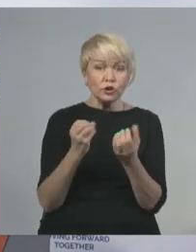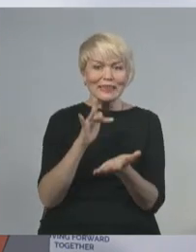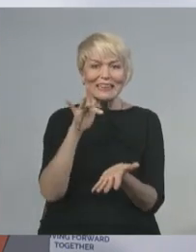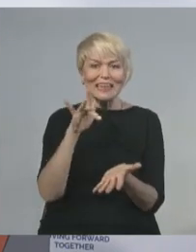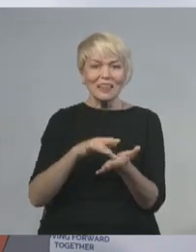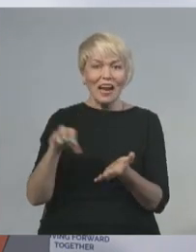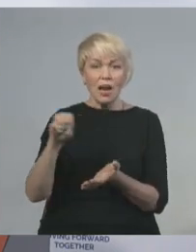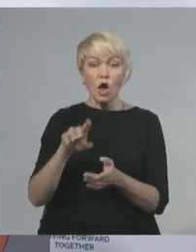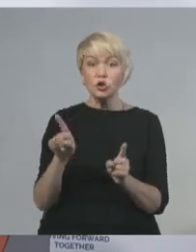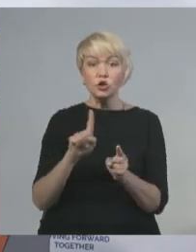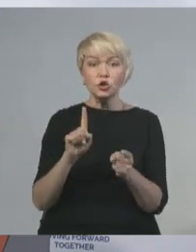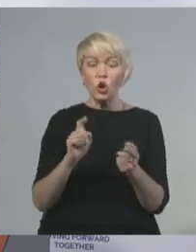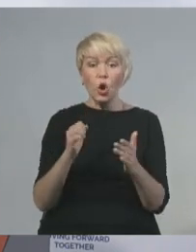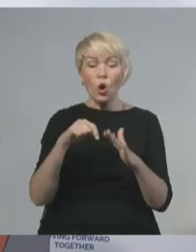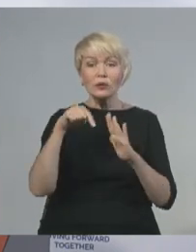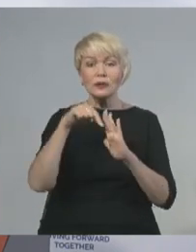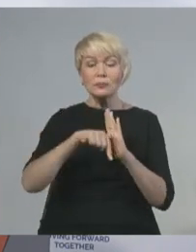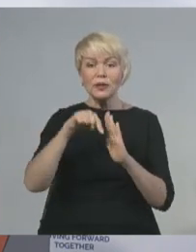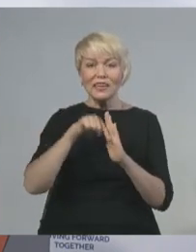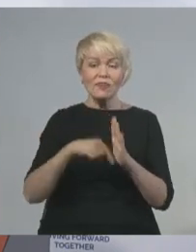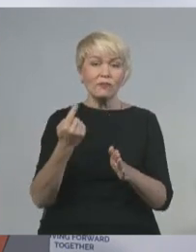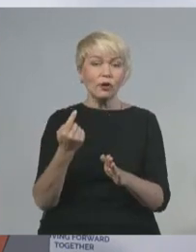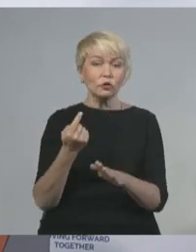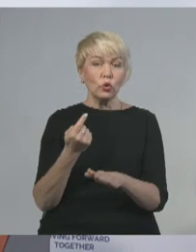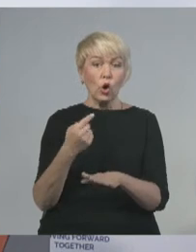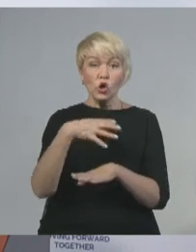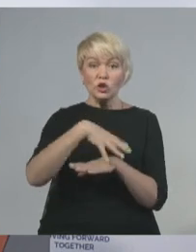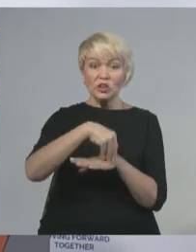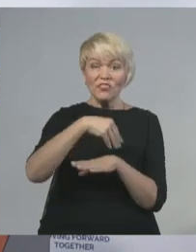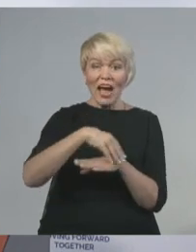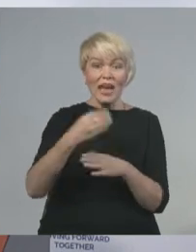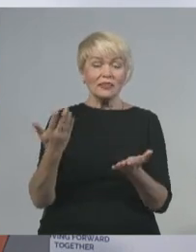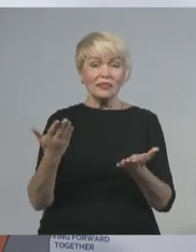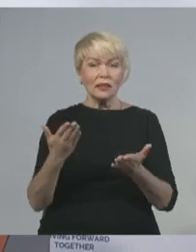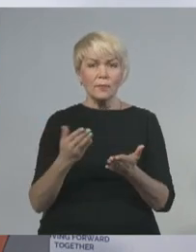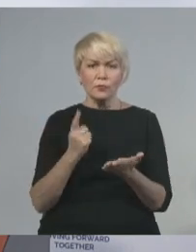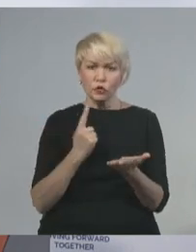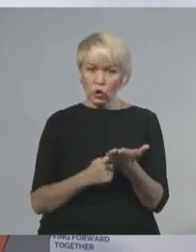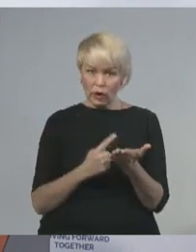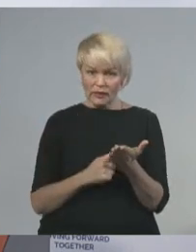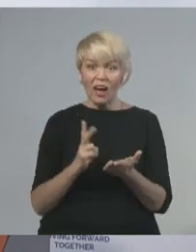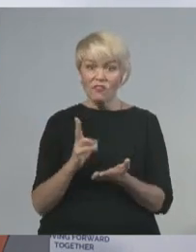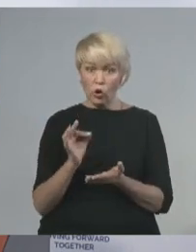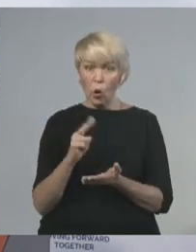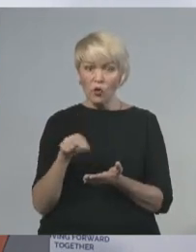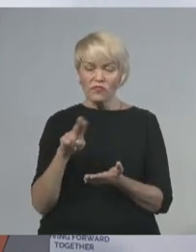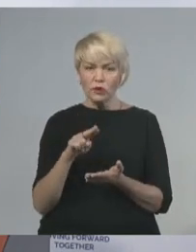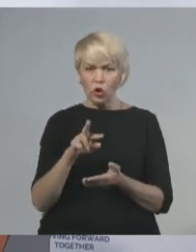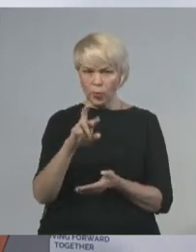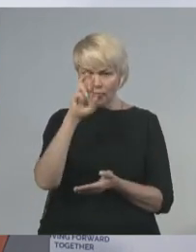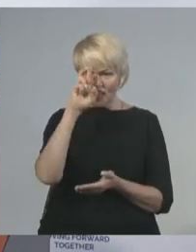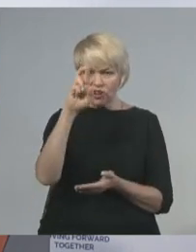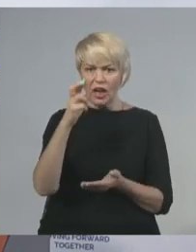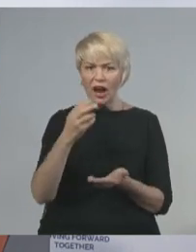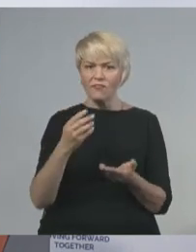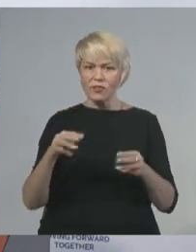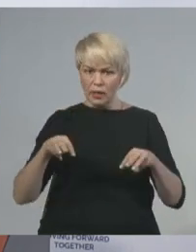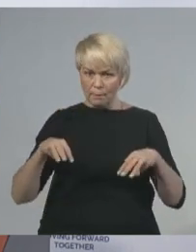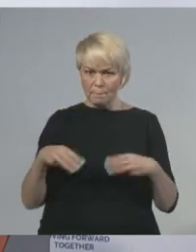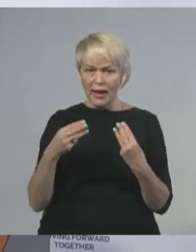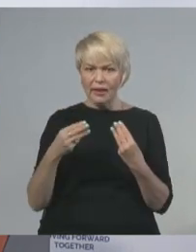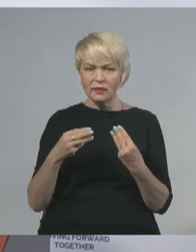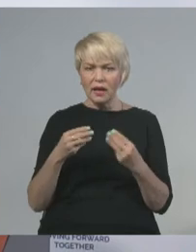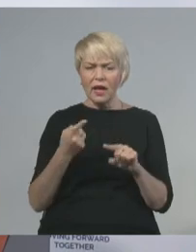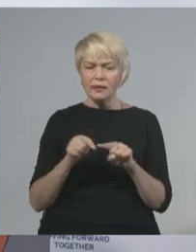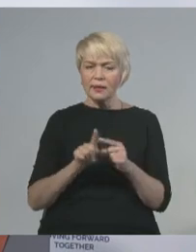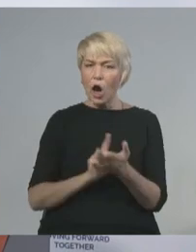that the covet proved that public media is really a must in countries during